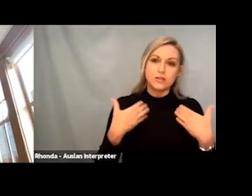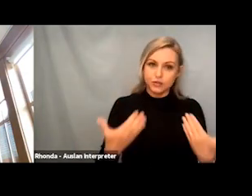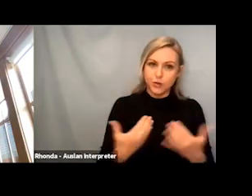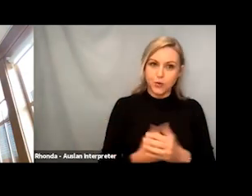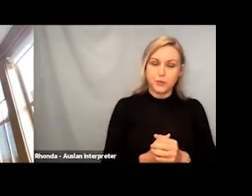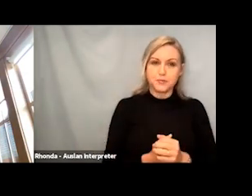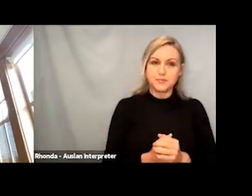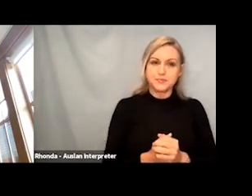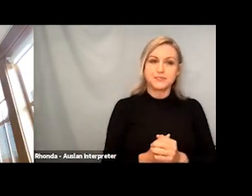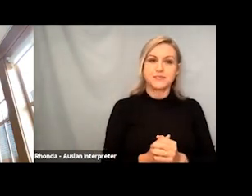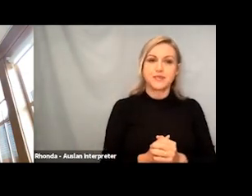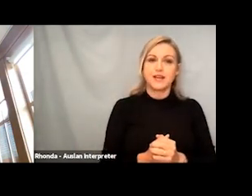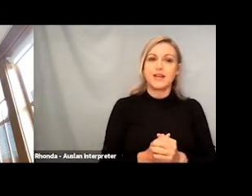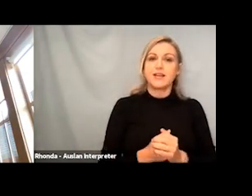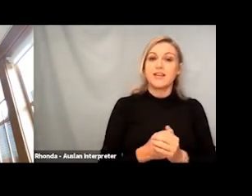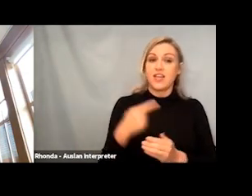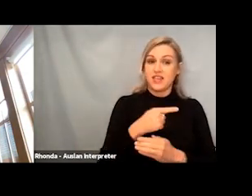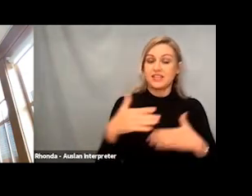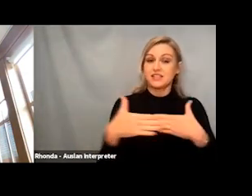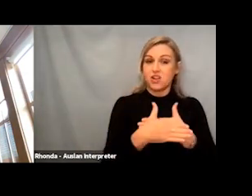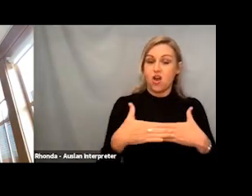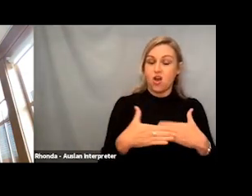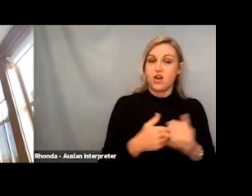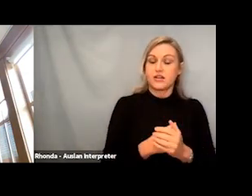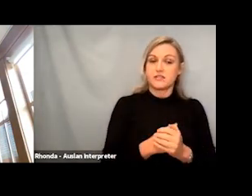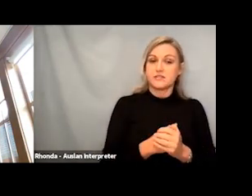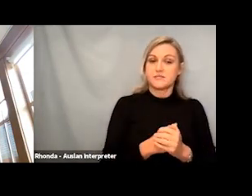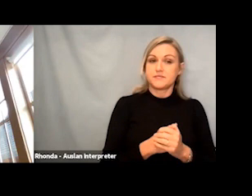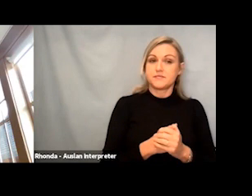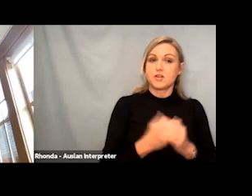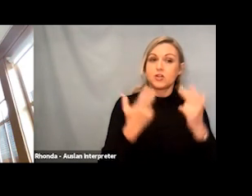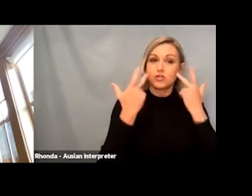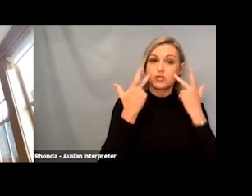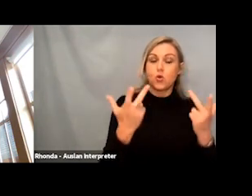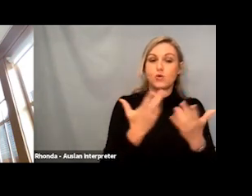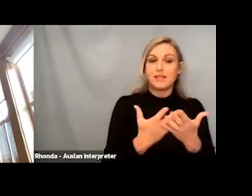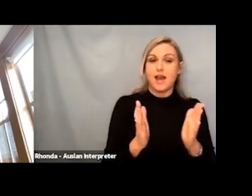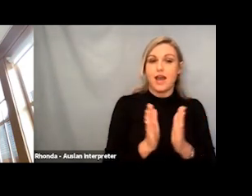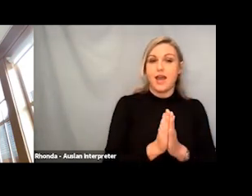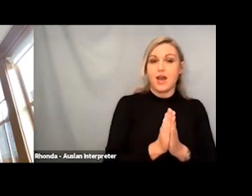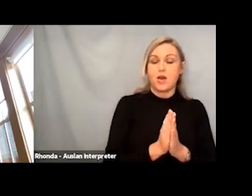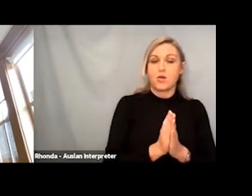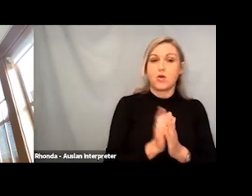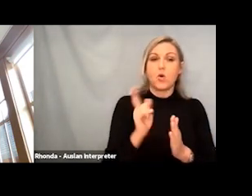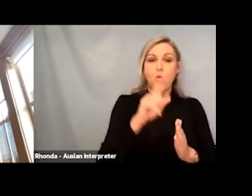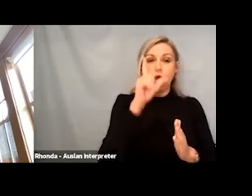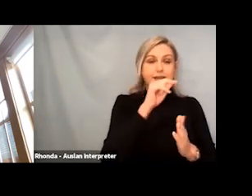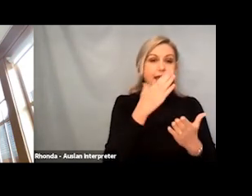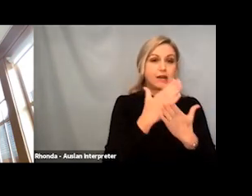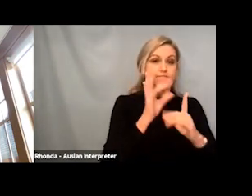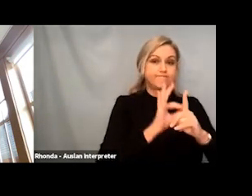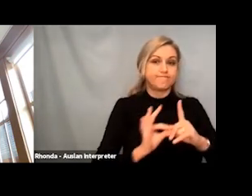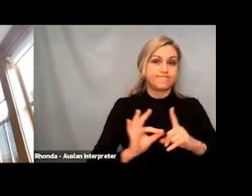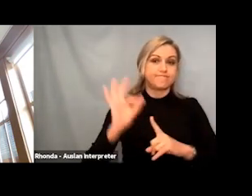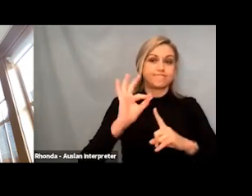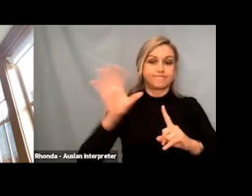a slide that speaks to that, which is essentially showing that the conditions that will upregulate 2A